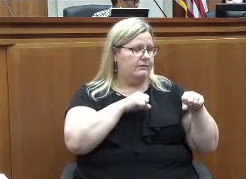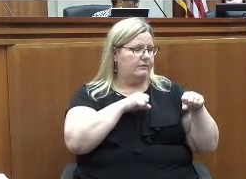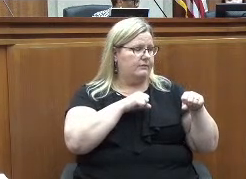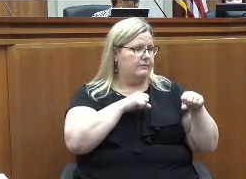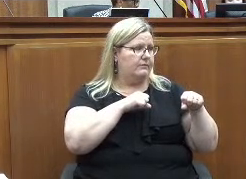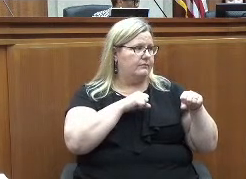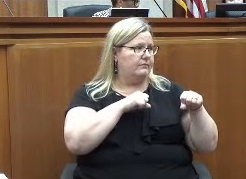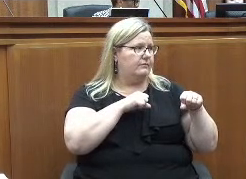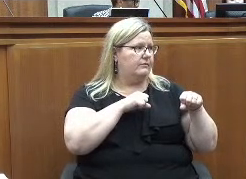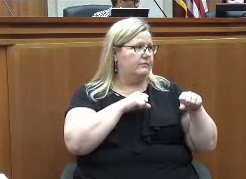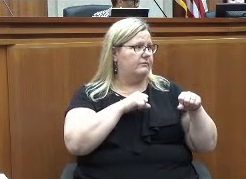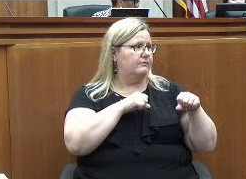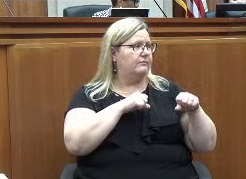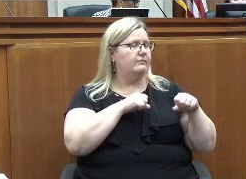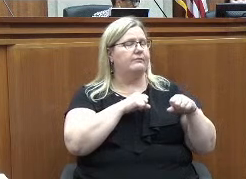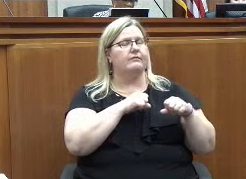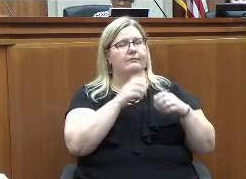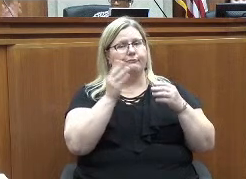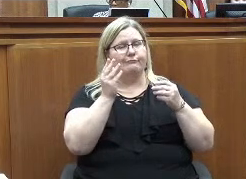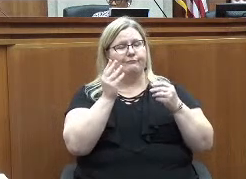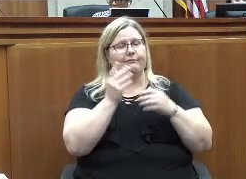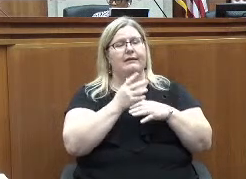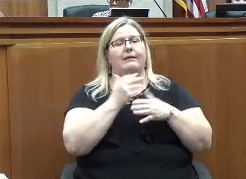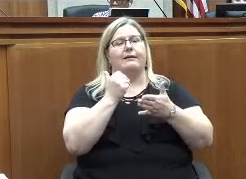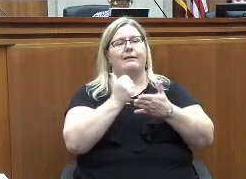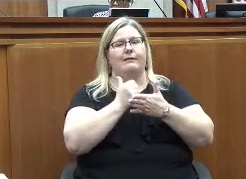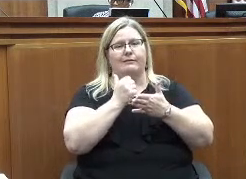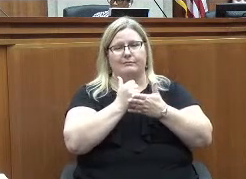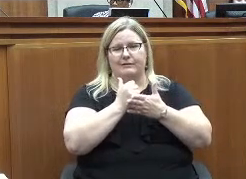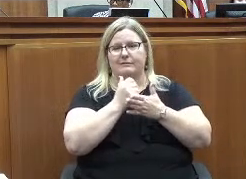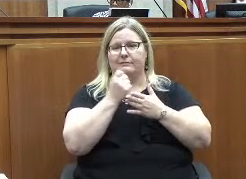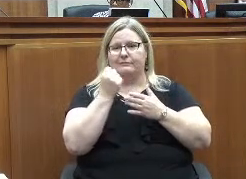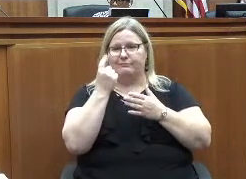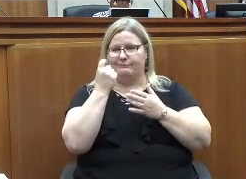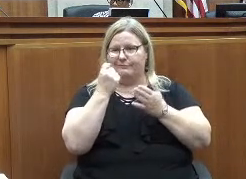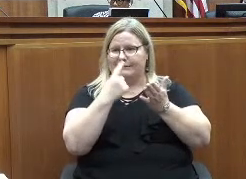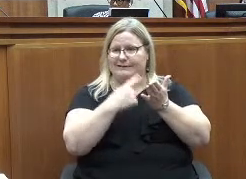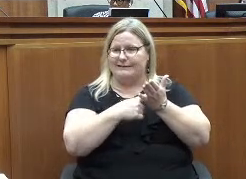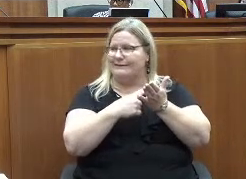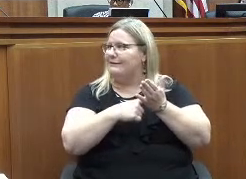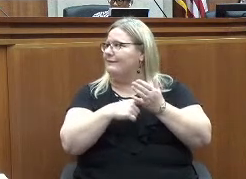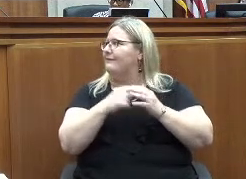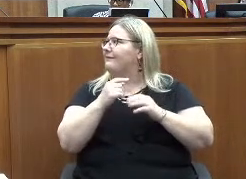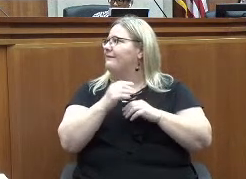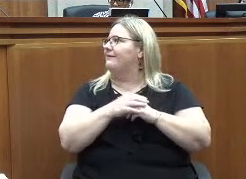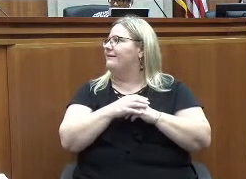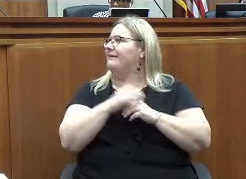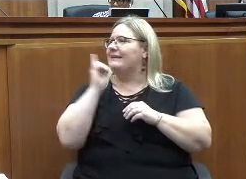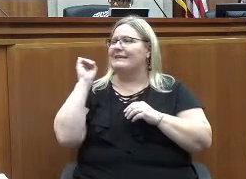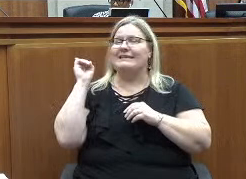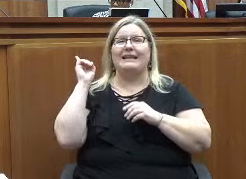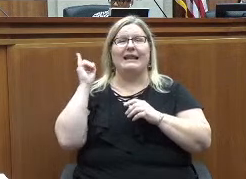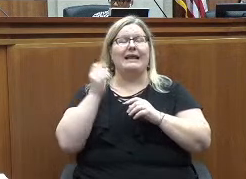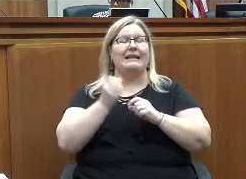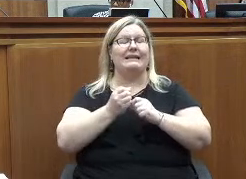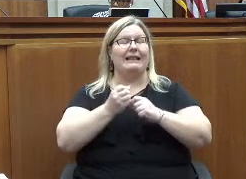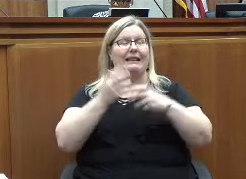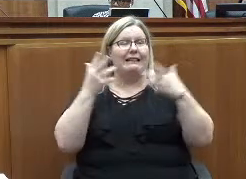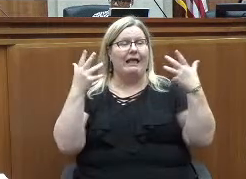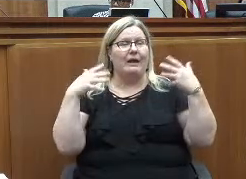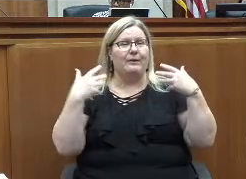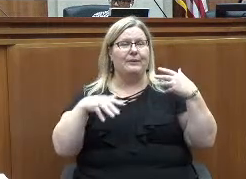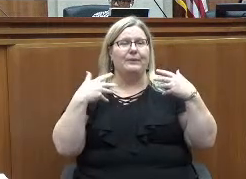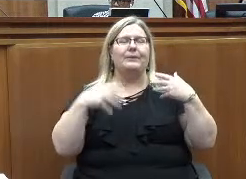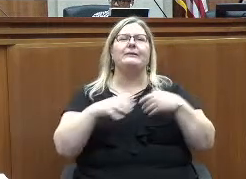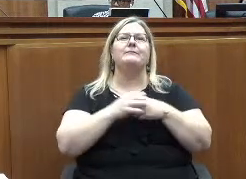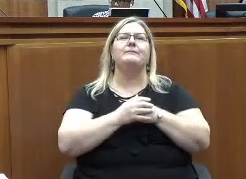on what this discussion is going to be in regard to. I'm sorry, I cannot. It's quite a bit of whatever she's asking for, but